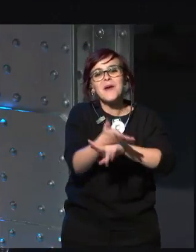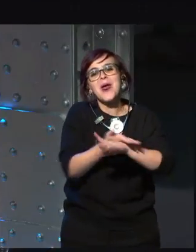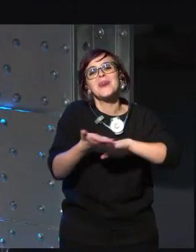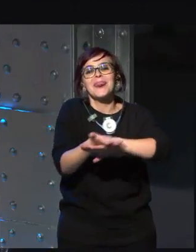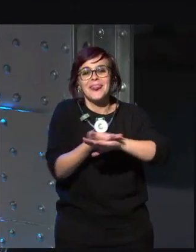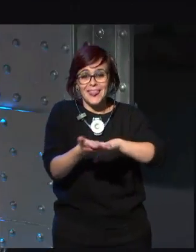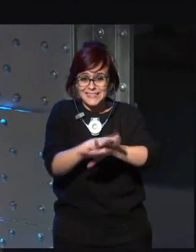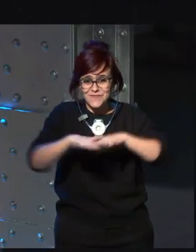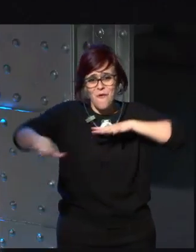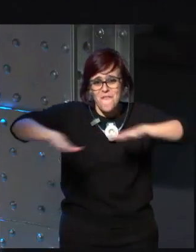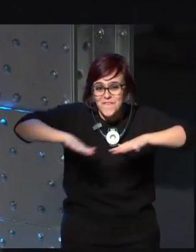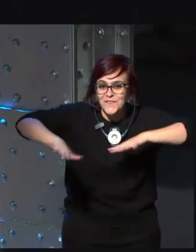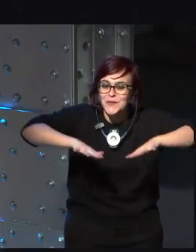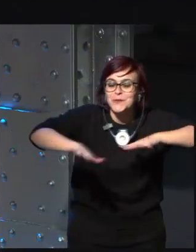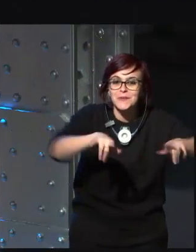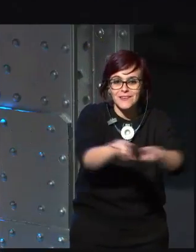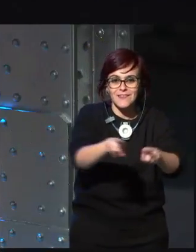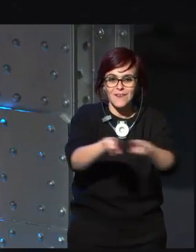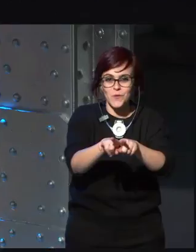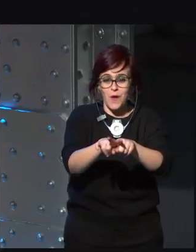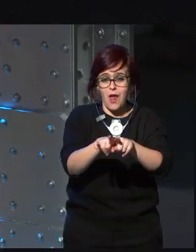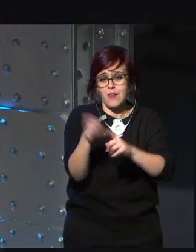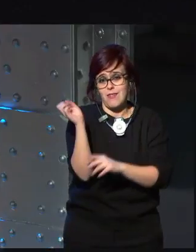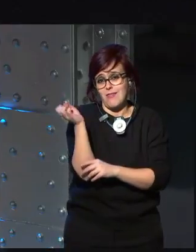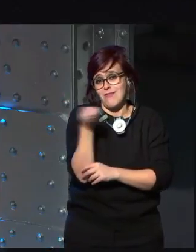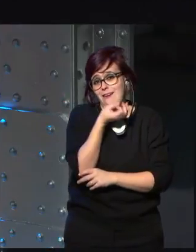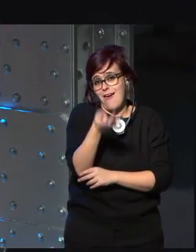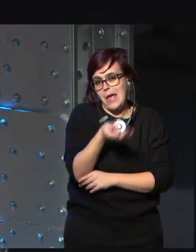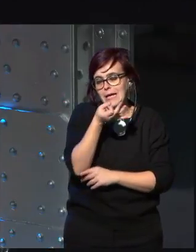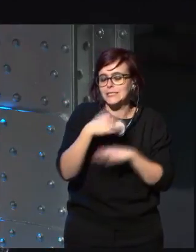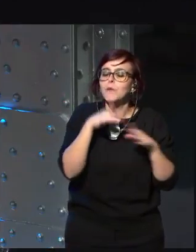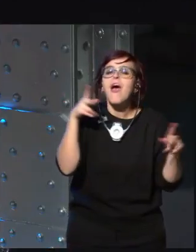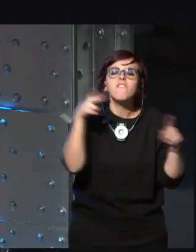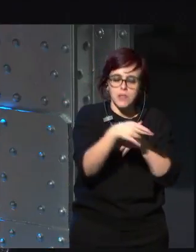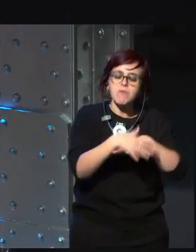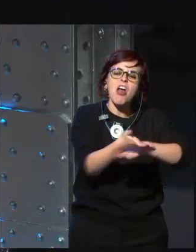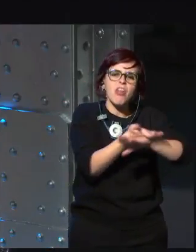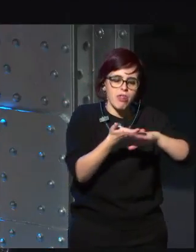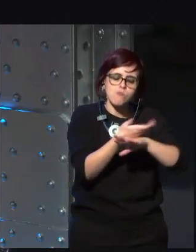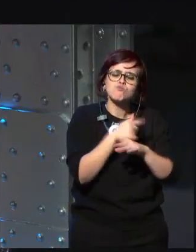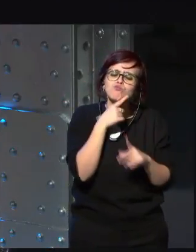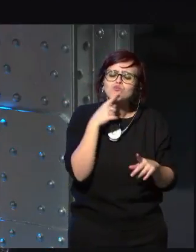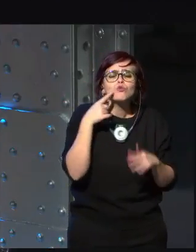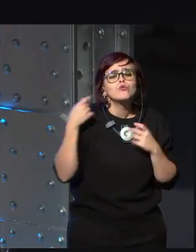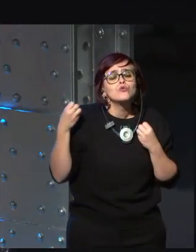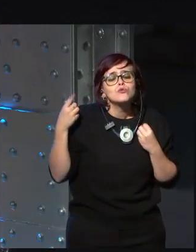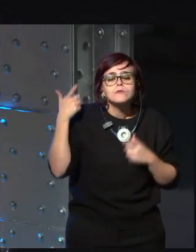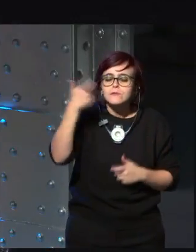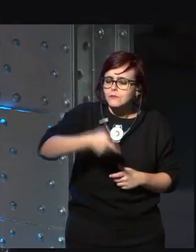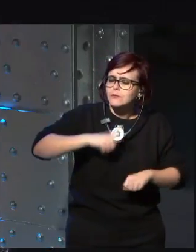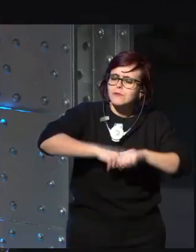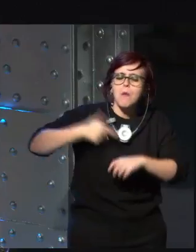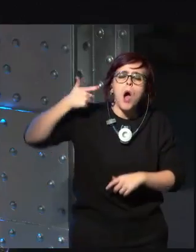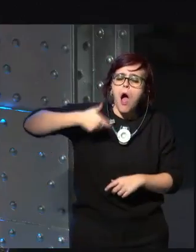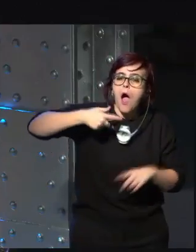can remember I avoided buying CDs for a long time. And it's out of some, I'm sure even at the time,